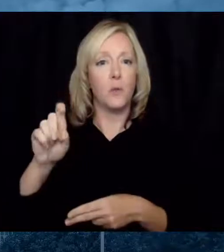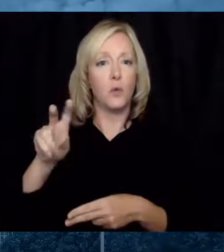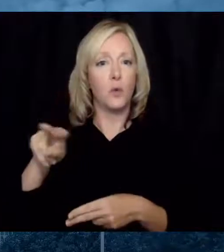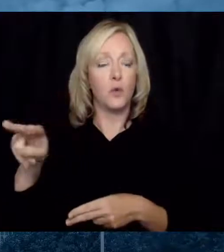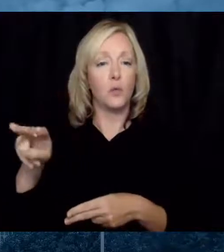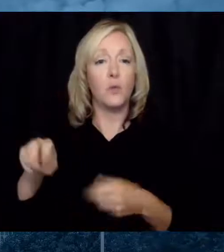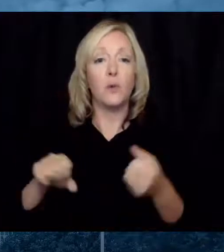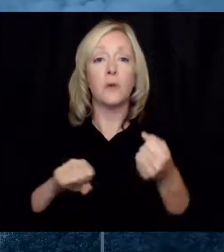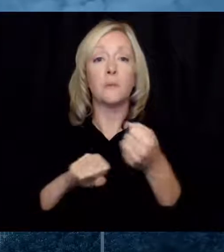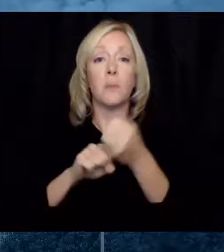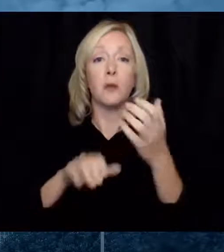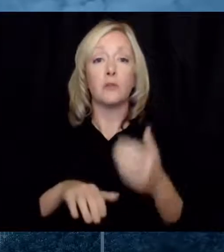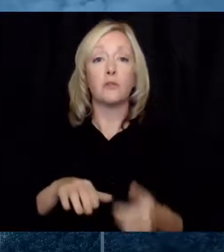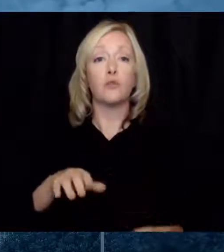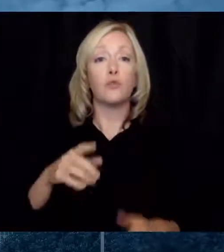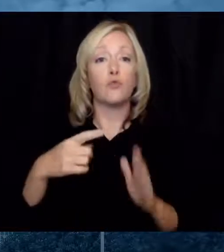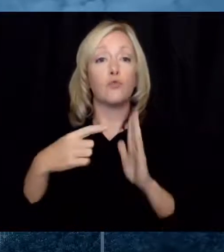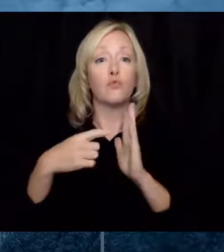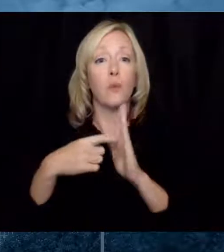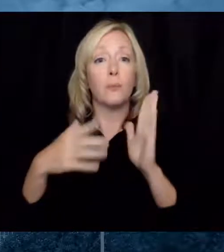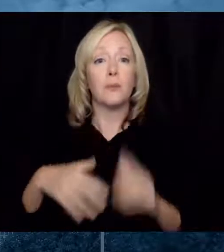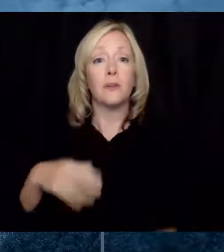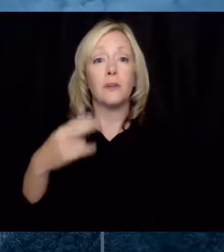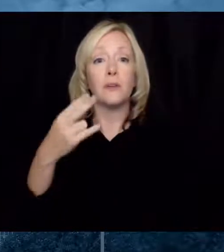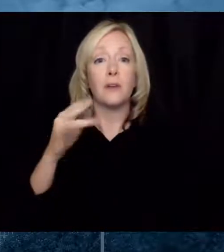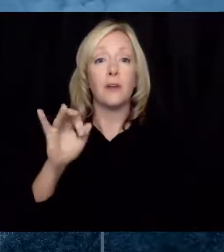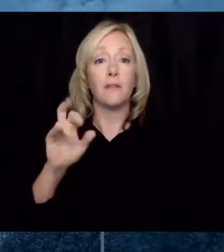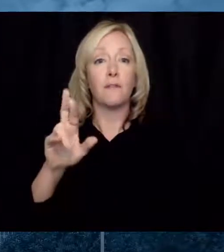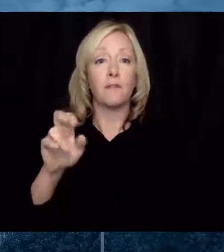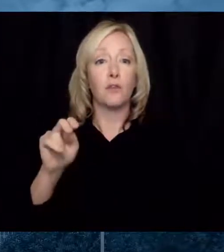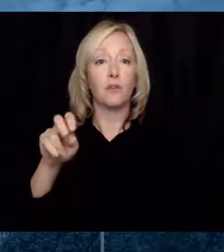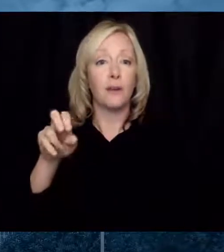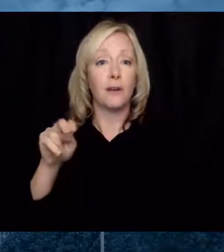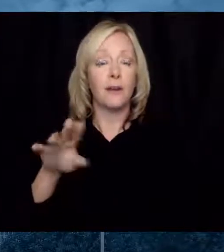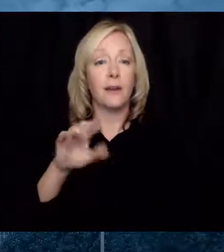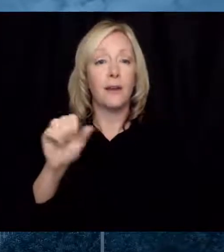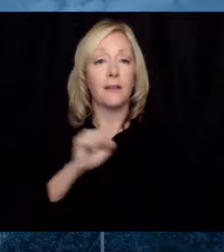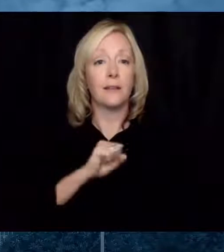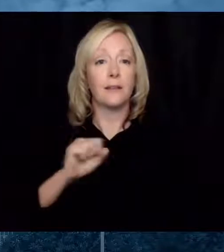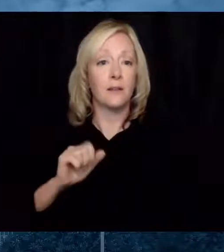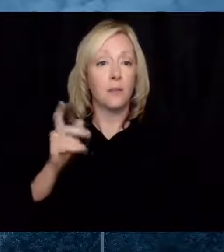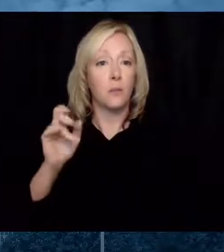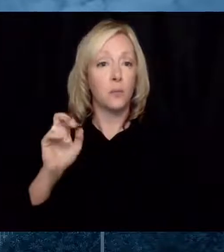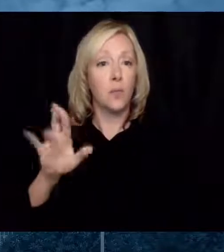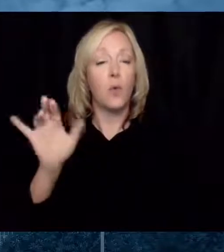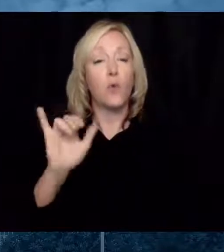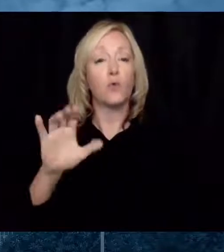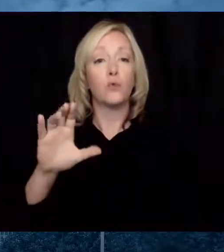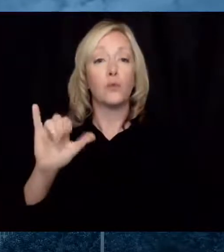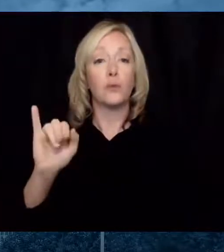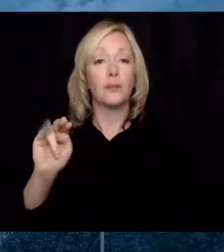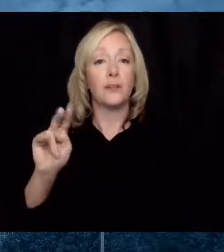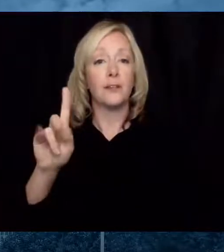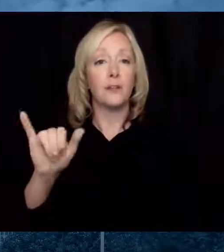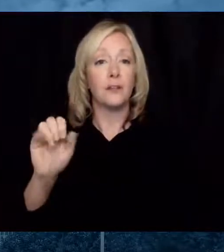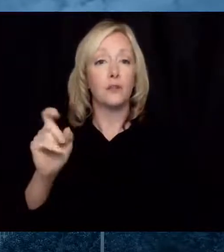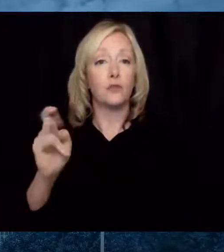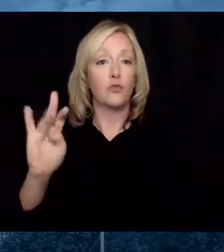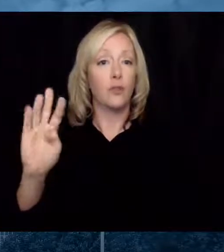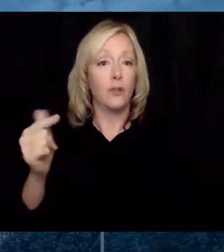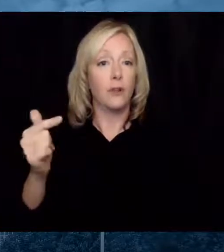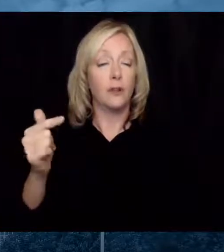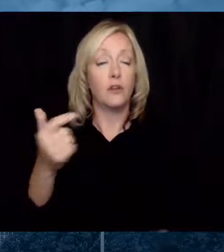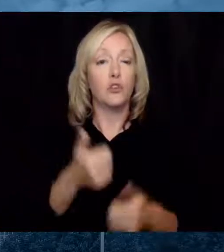Heffernan and Senator Poore. We're going to hear from both of them, as well as Cindy Sterling, the chair of the Employment First,